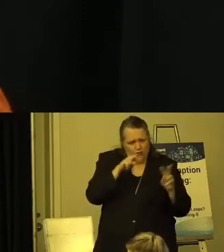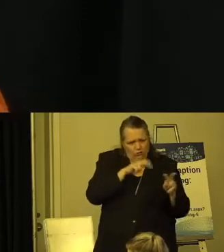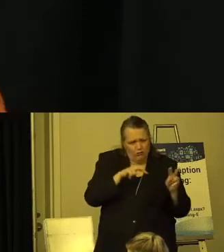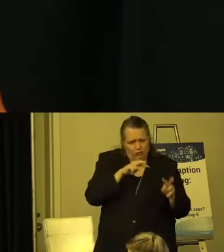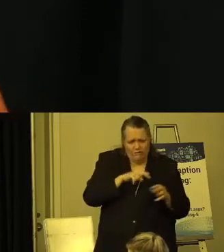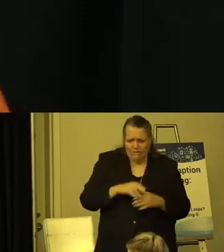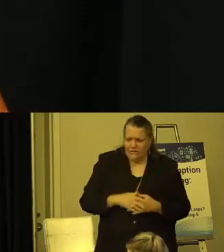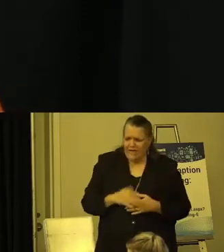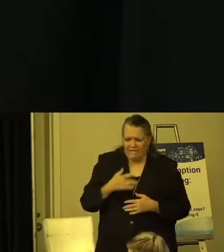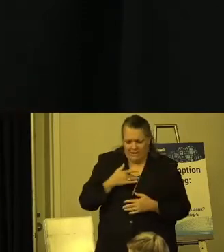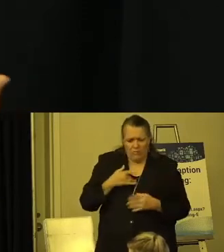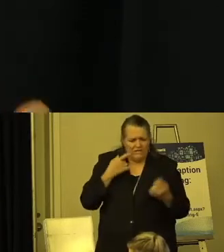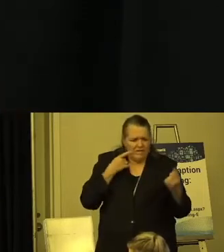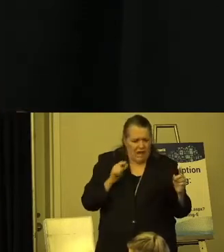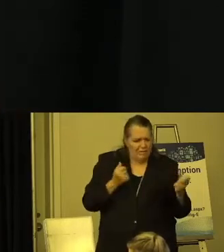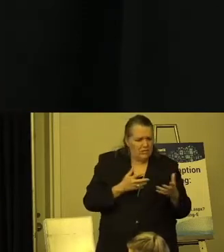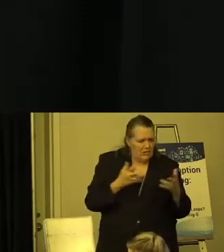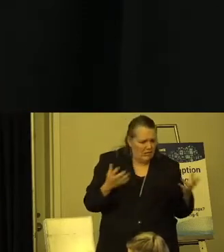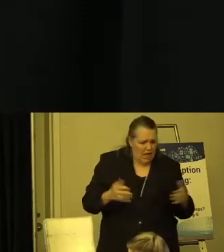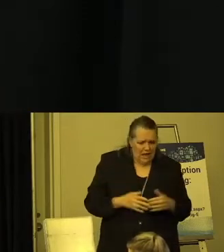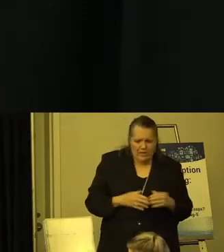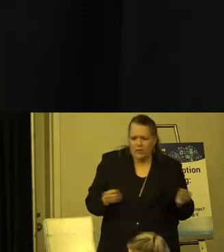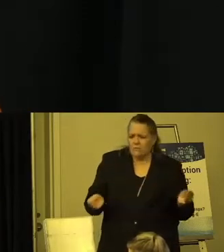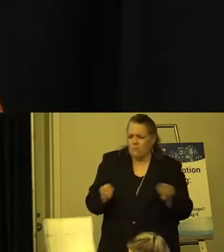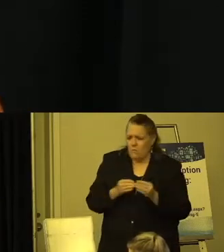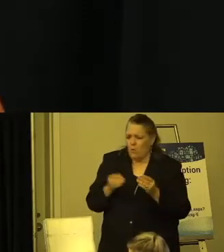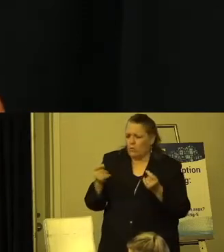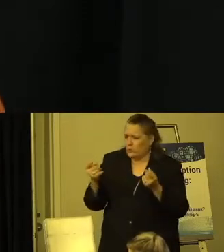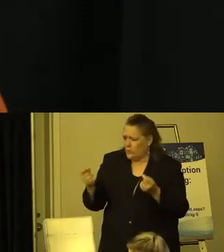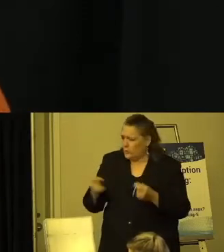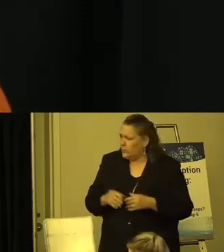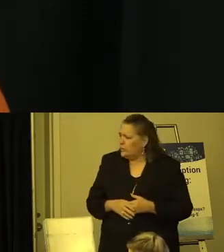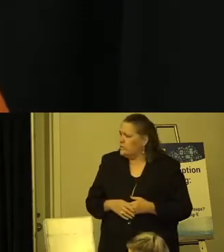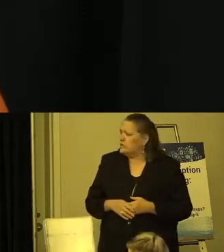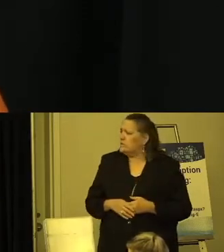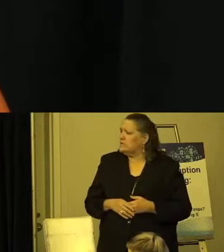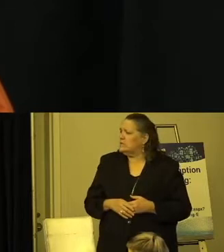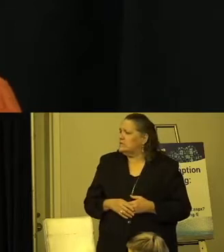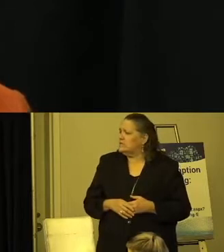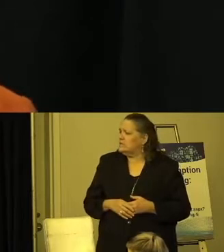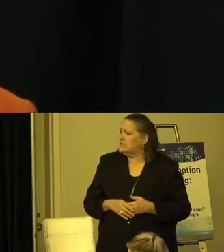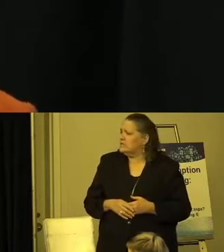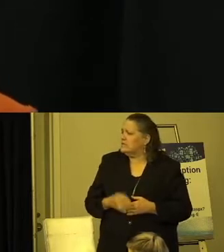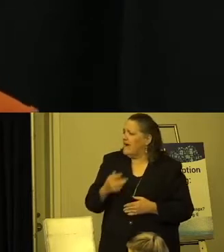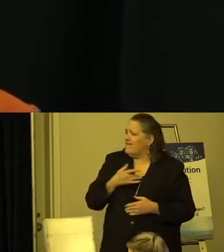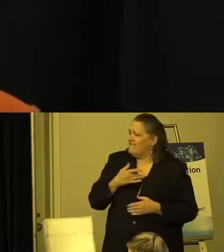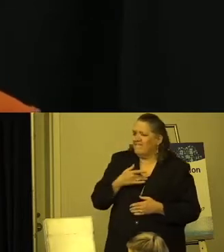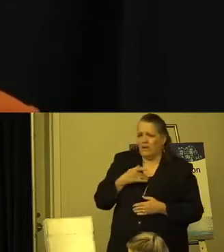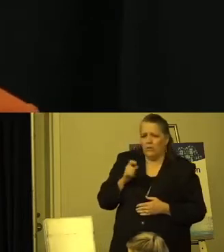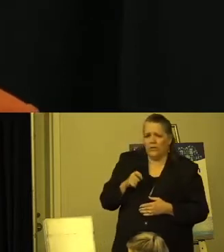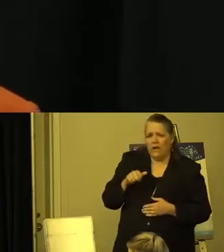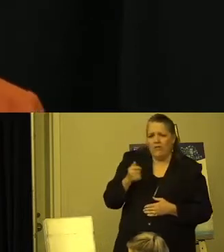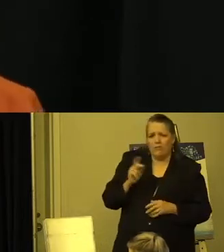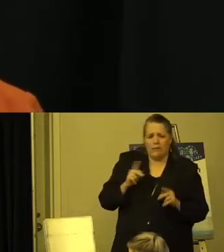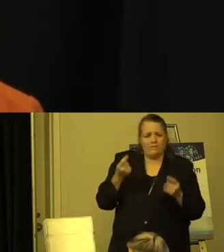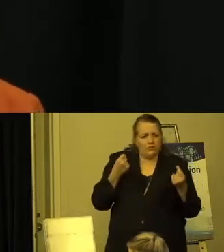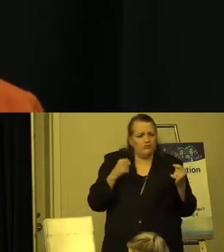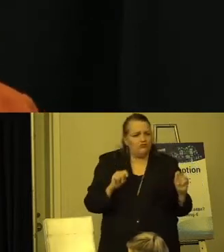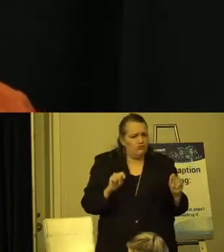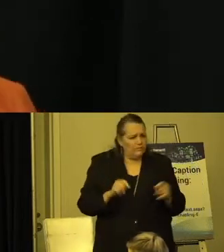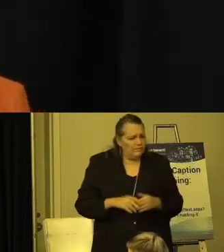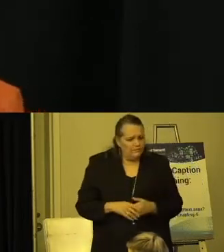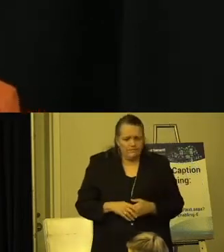a lot in Way. There's a lot more we need to do. I feel like it's time for other people to try their hand at that. And